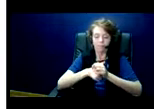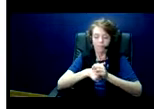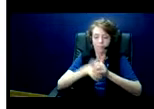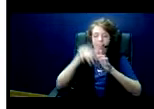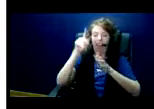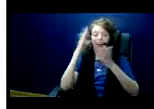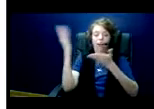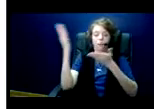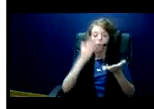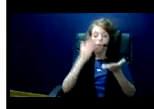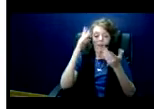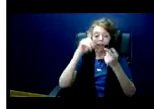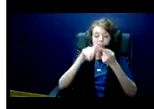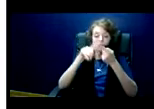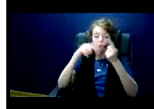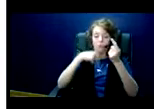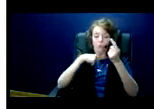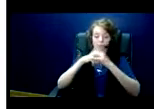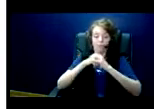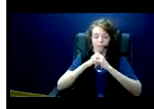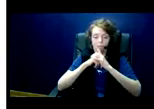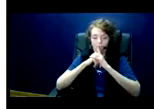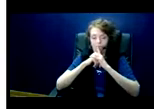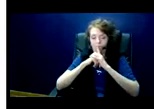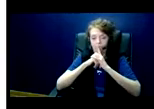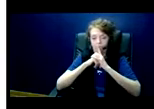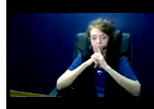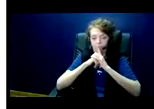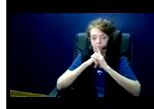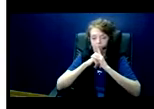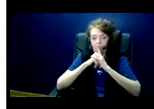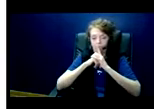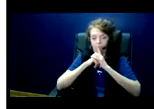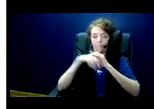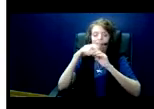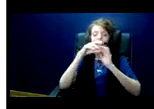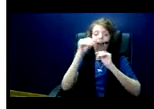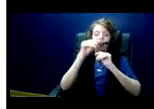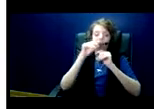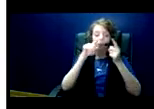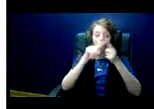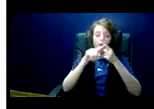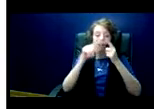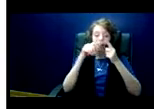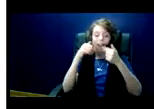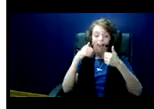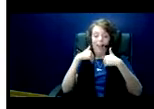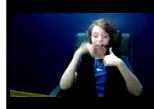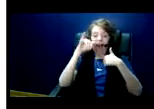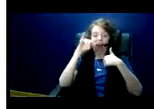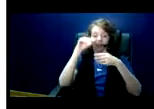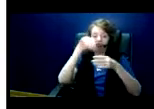it into me. and I bring it into me. And when I have it inside me, And when